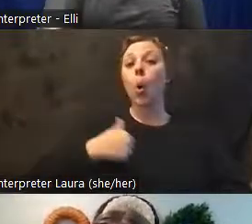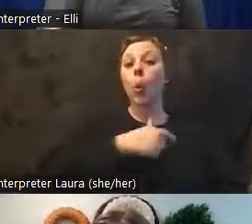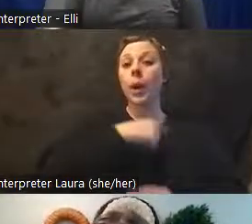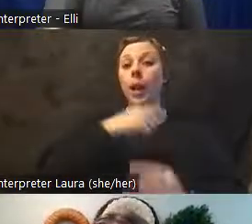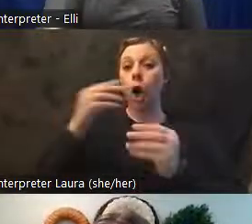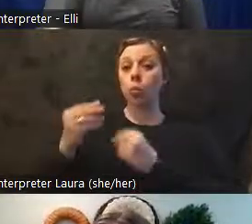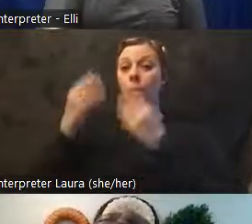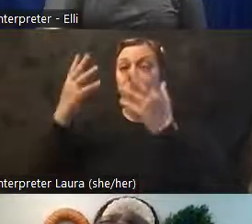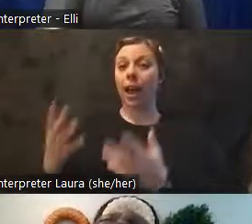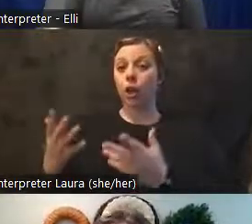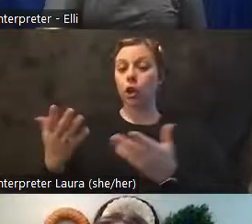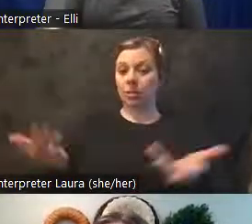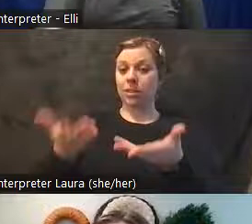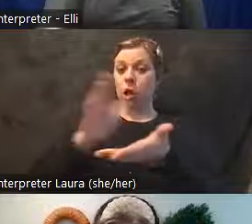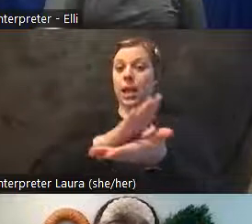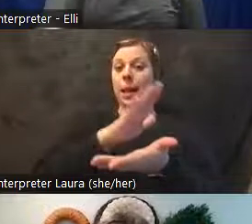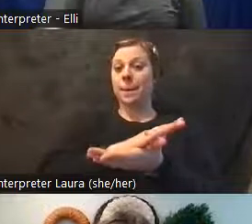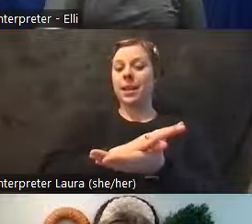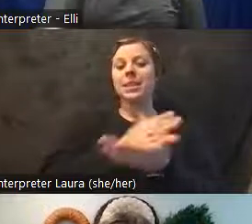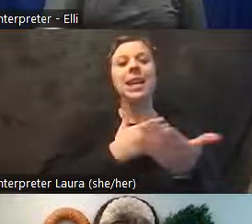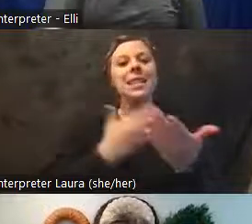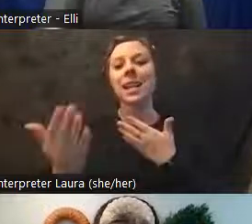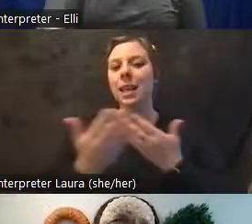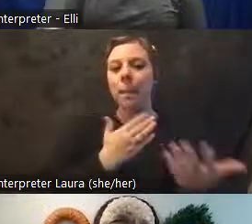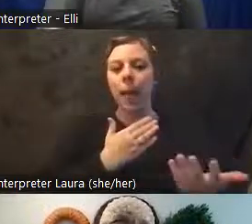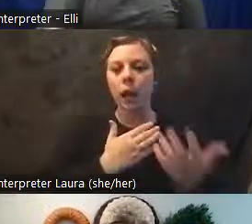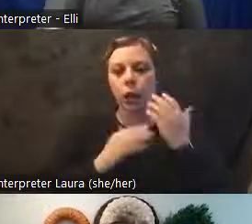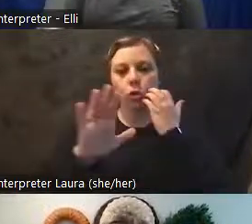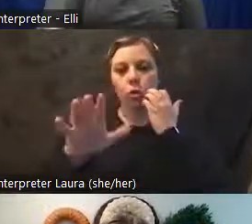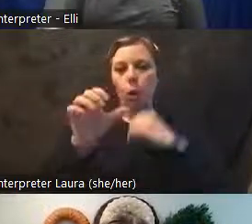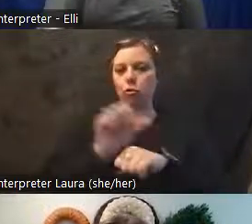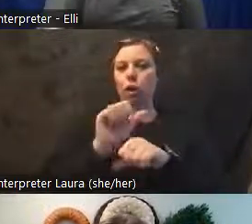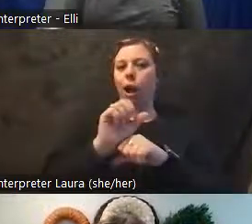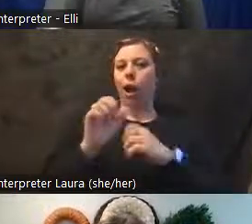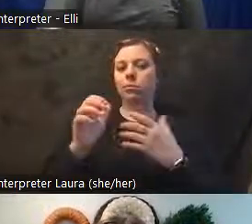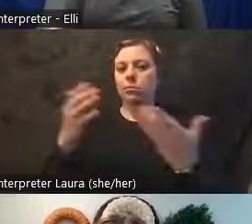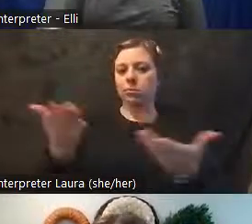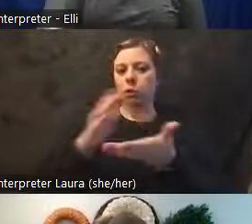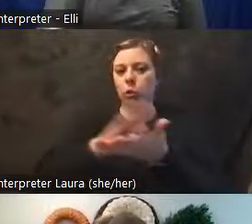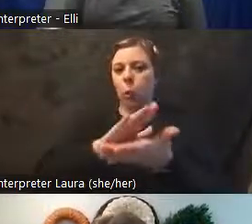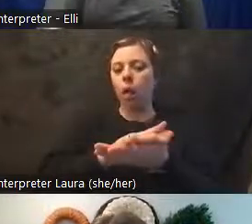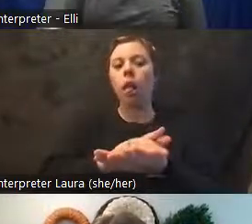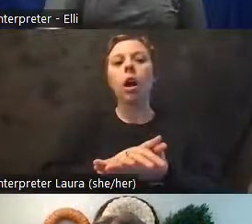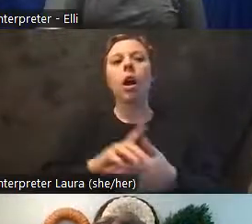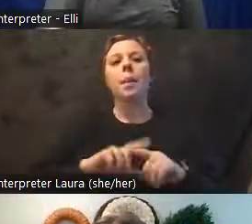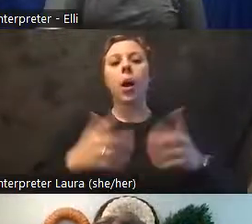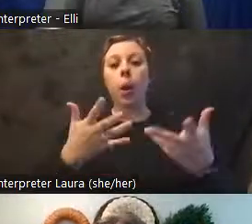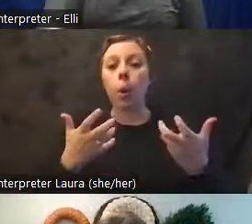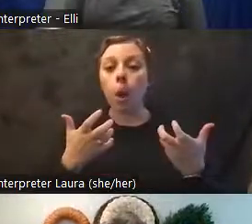of your the space you hold on campus, we want to be able